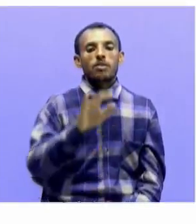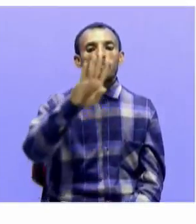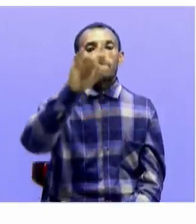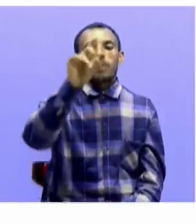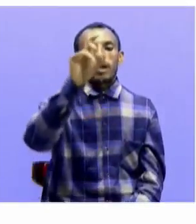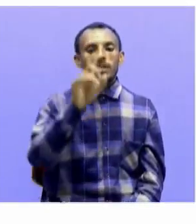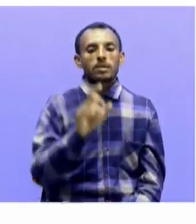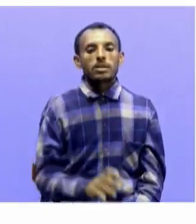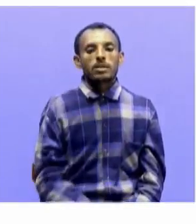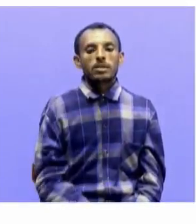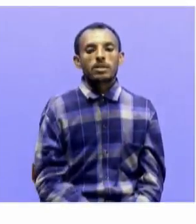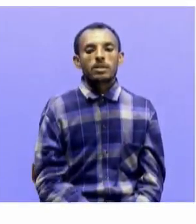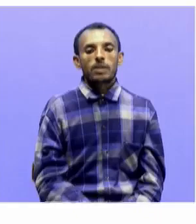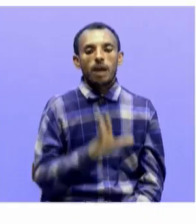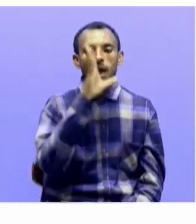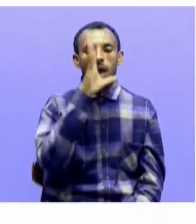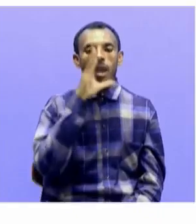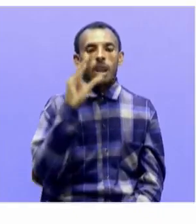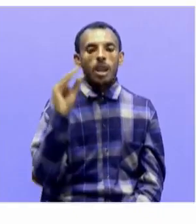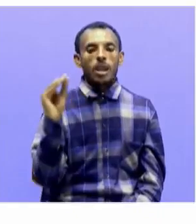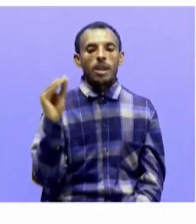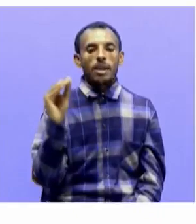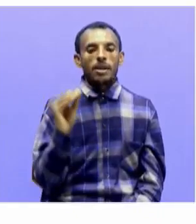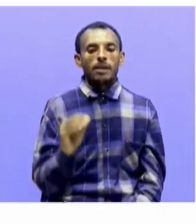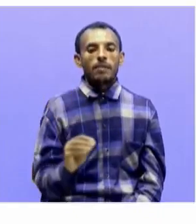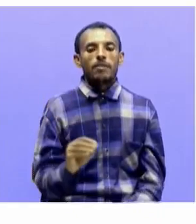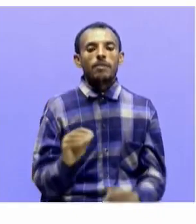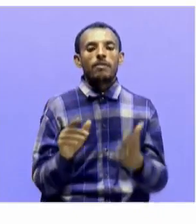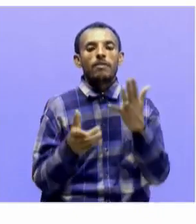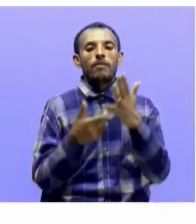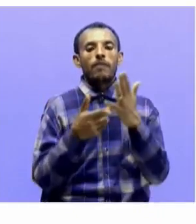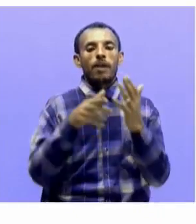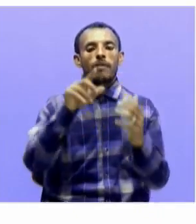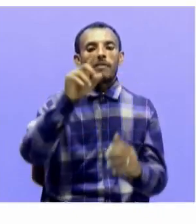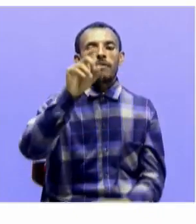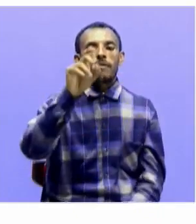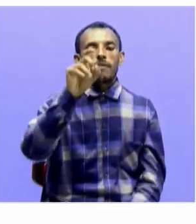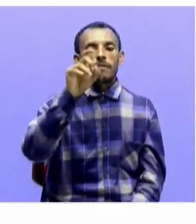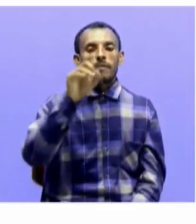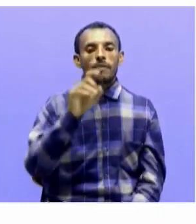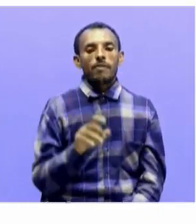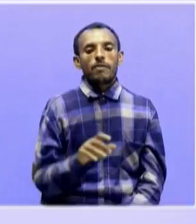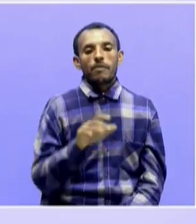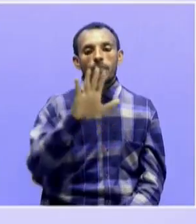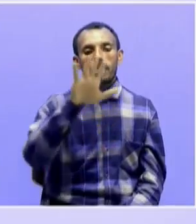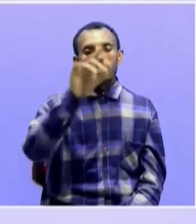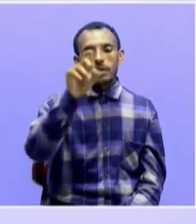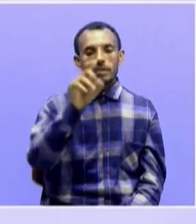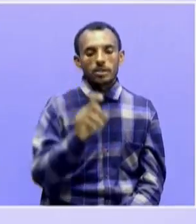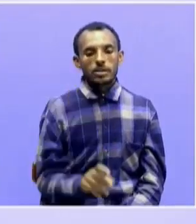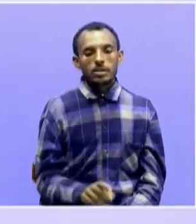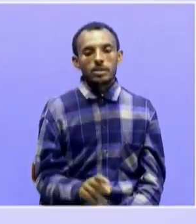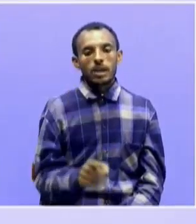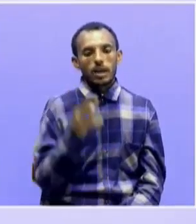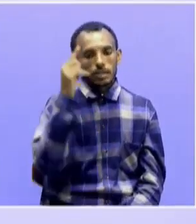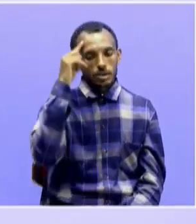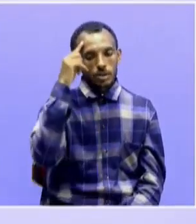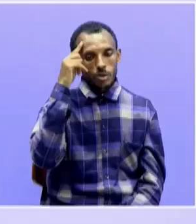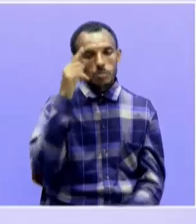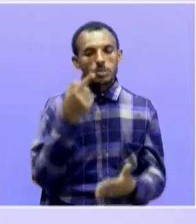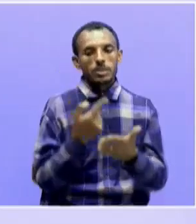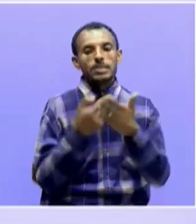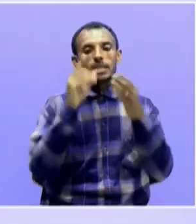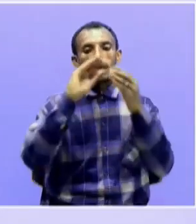4x and 5x. Assume the numbers are this. And